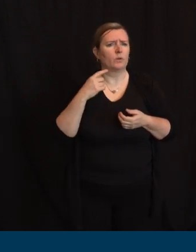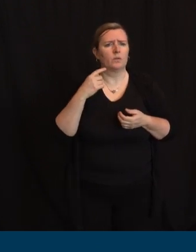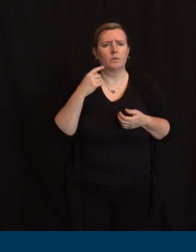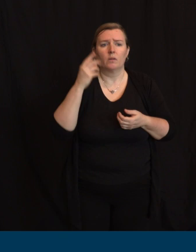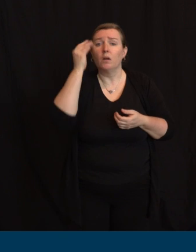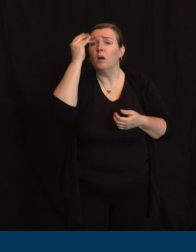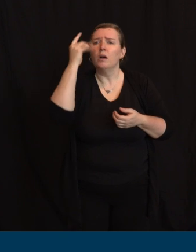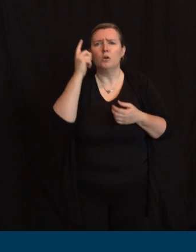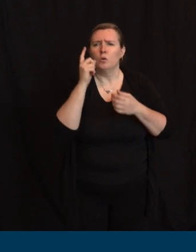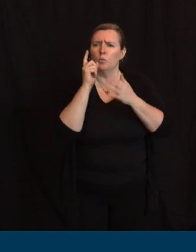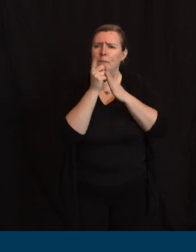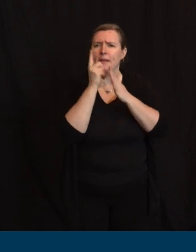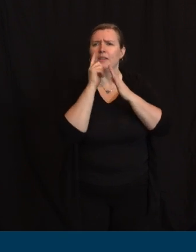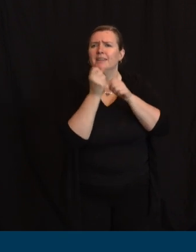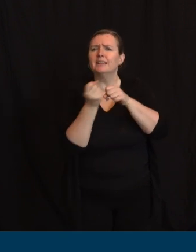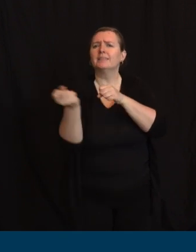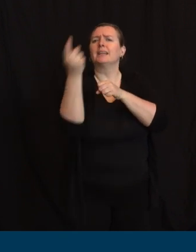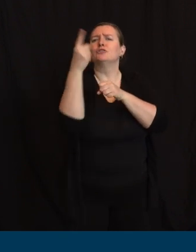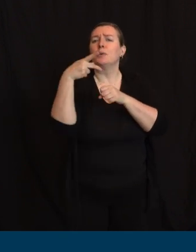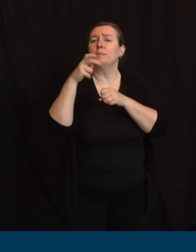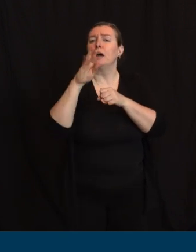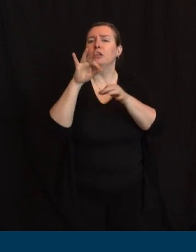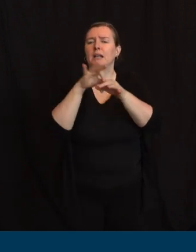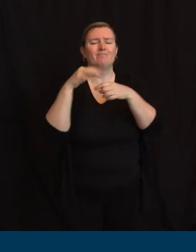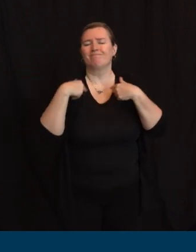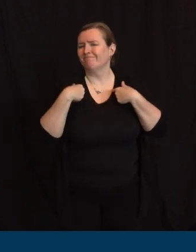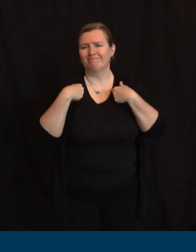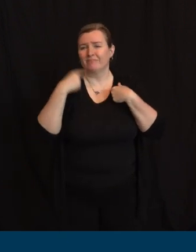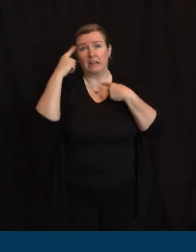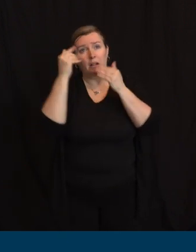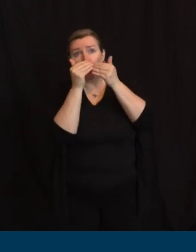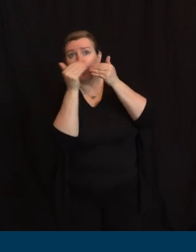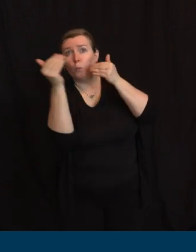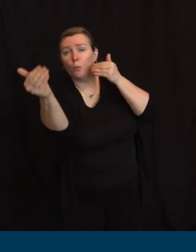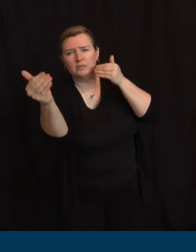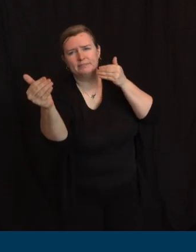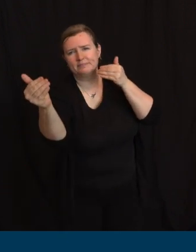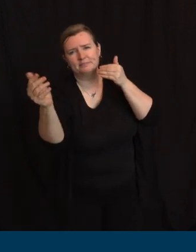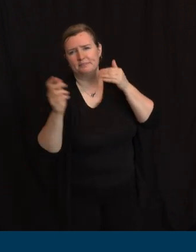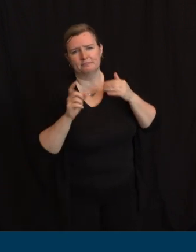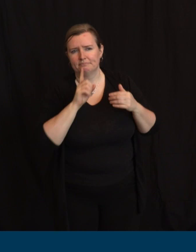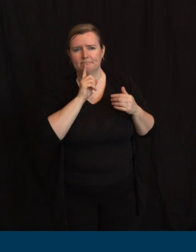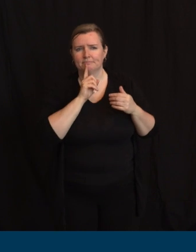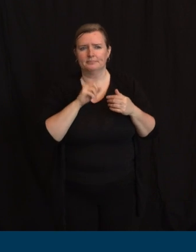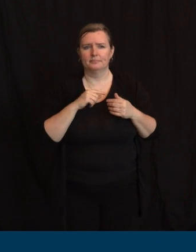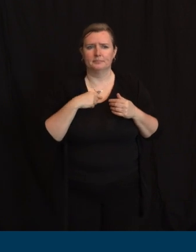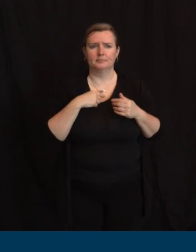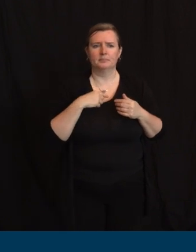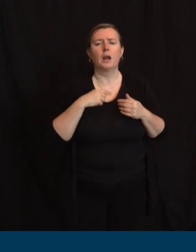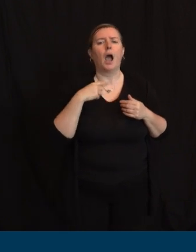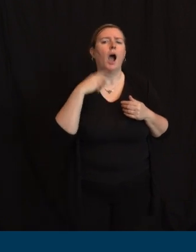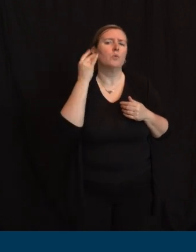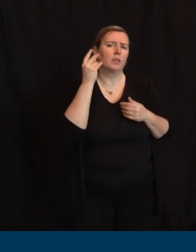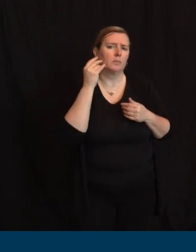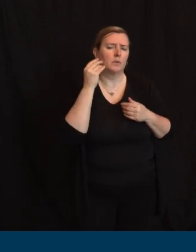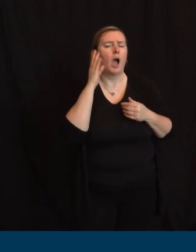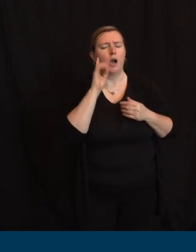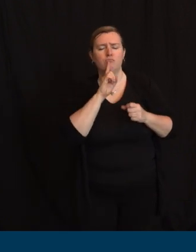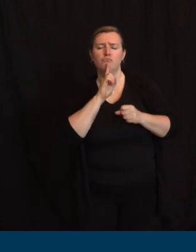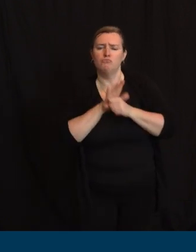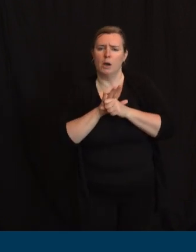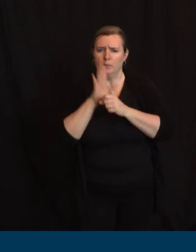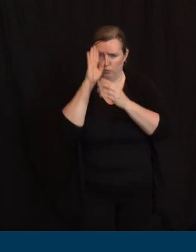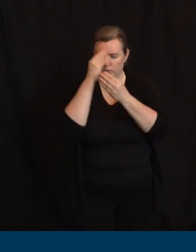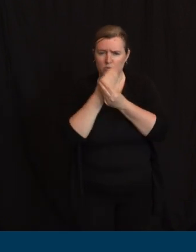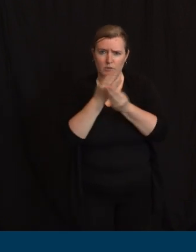I do, I will promise you'll be the first person I speak to. I don't have any insights into the so-called